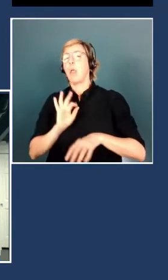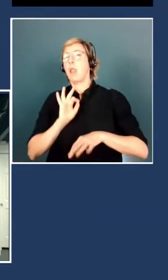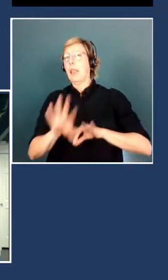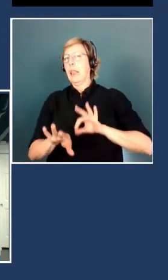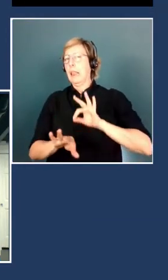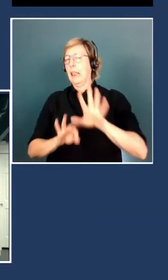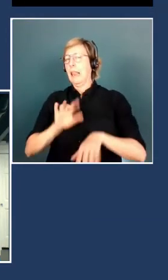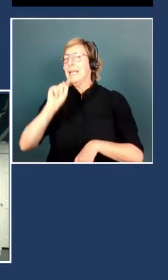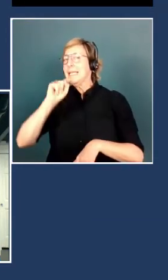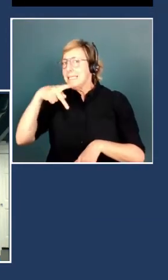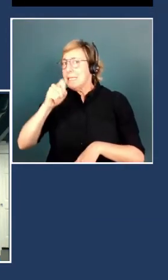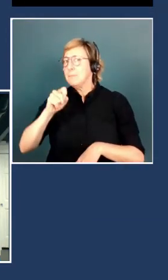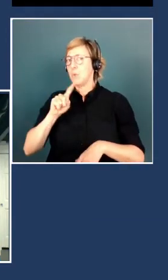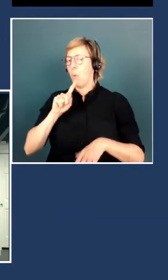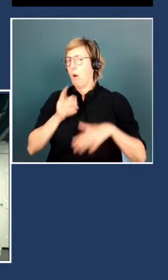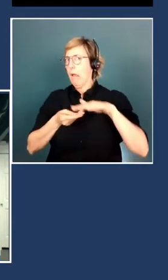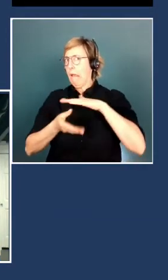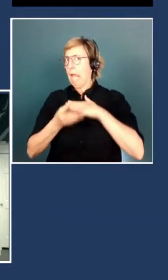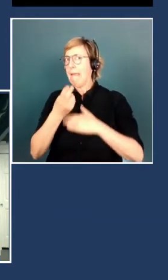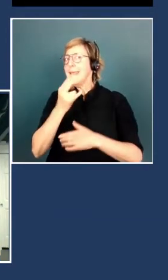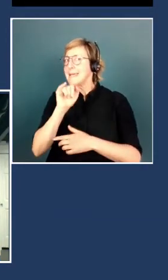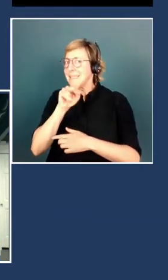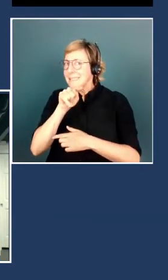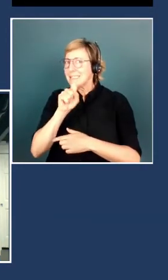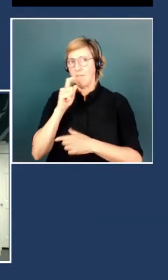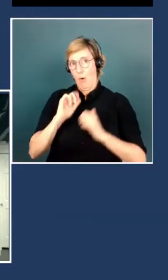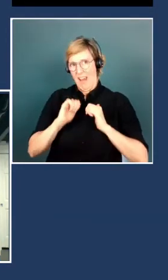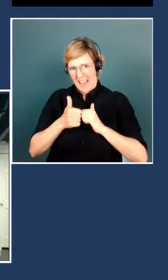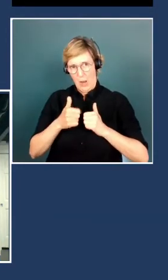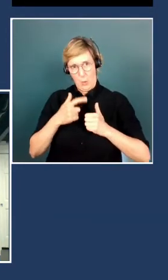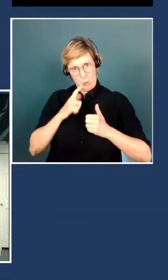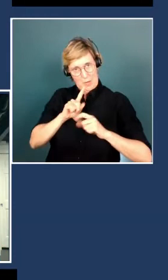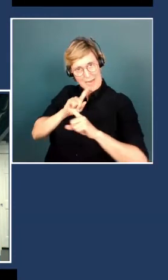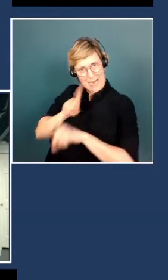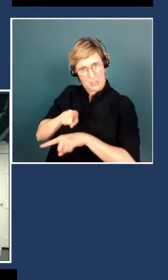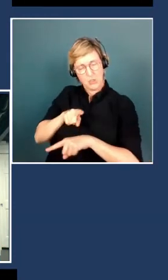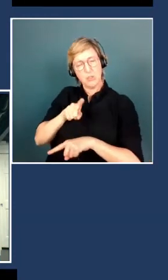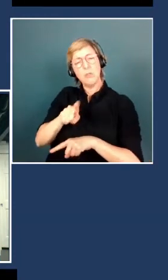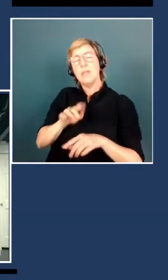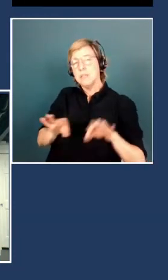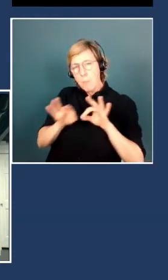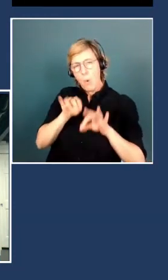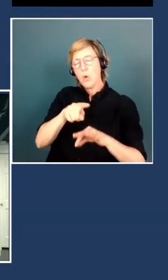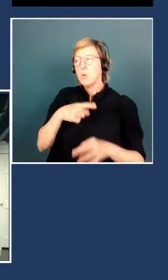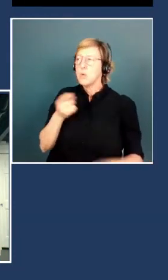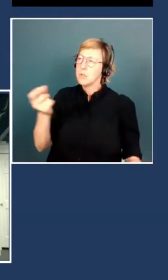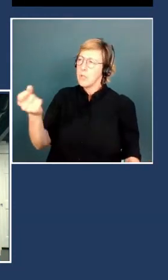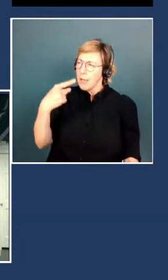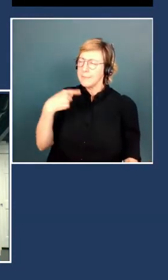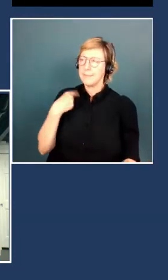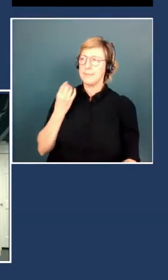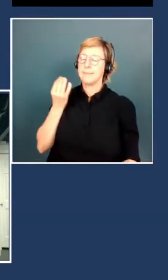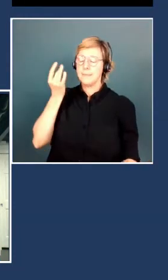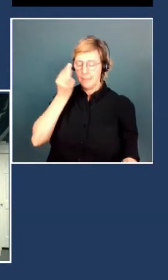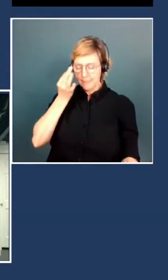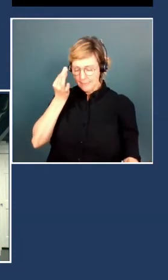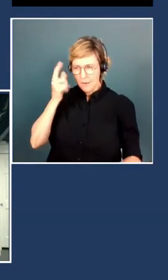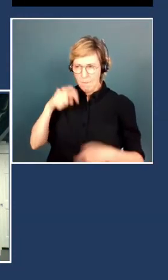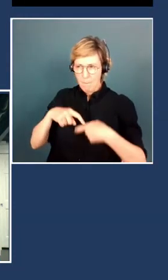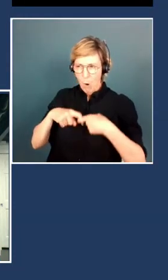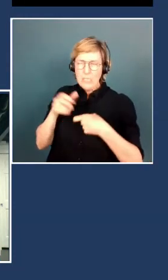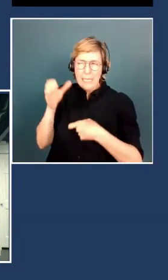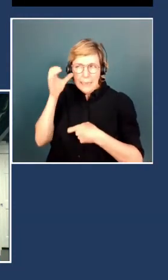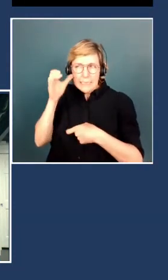the answer and trying to help you. So it's really helpful to pause throughout your questions sometimes and listen to that interviewer